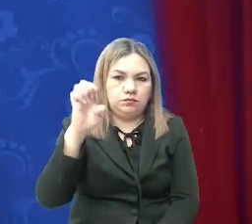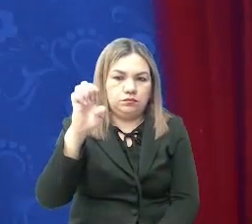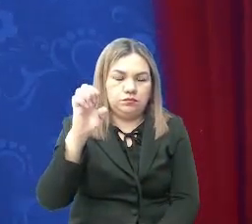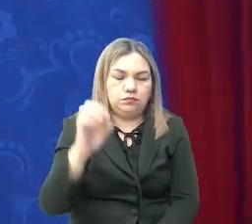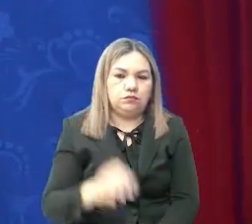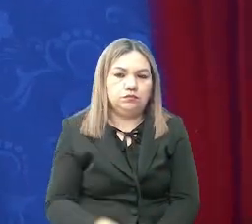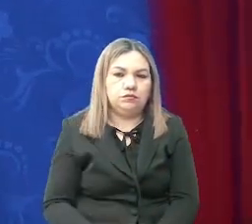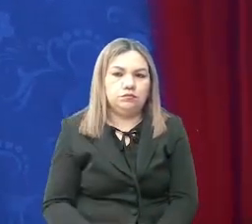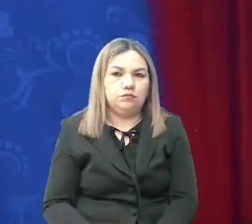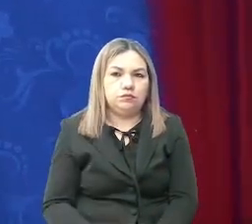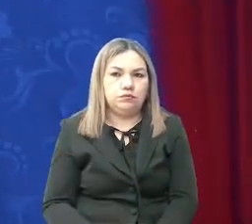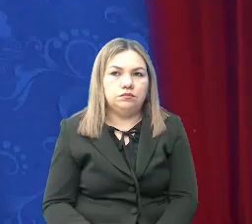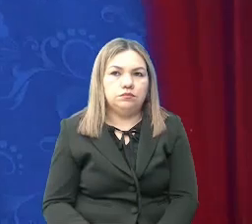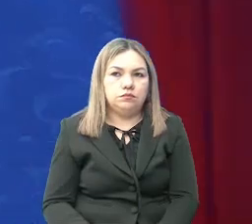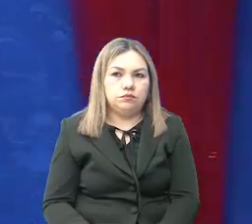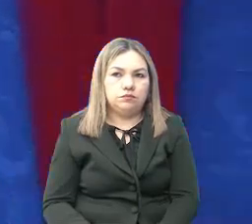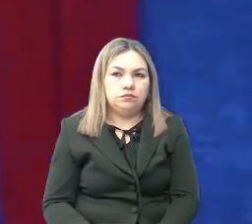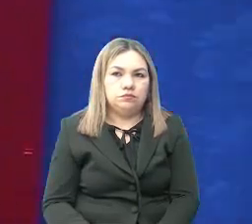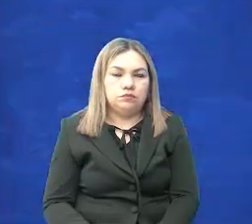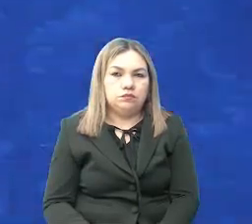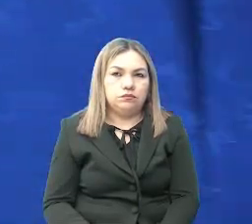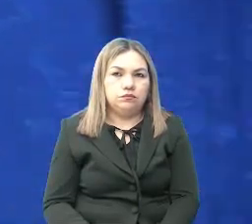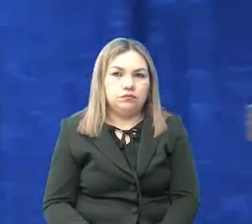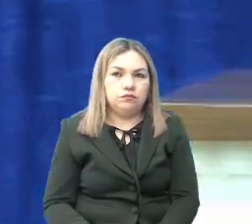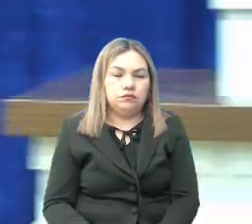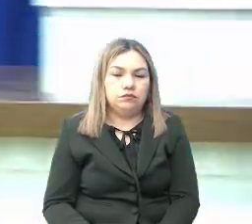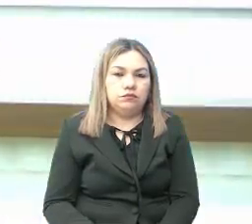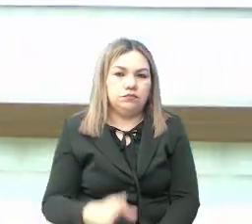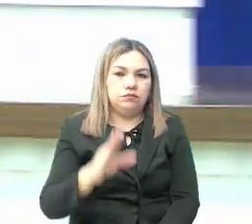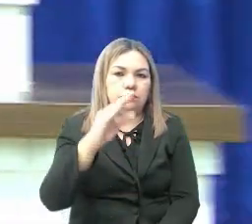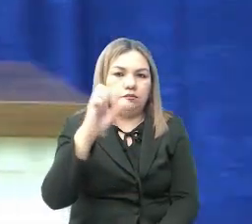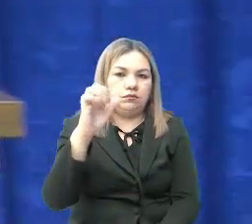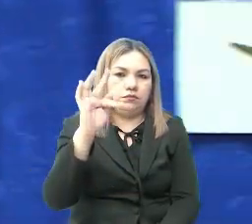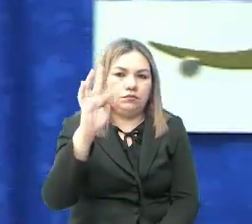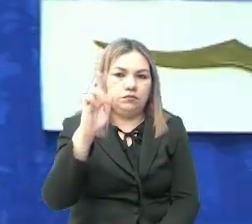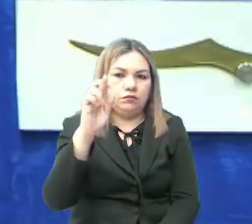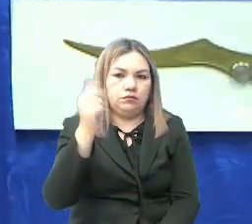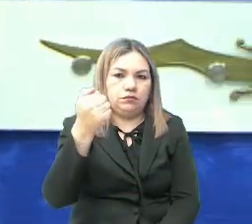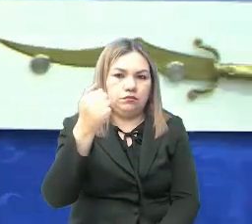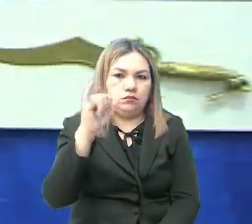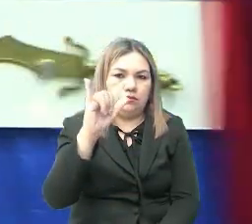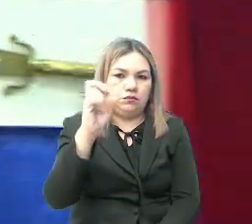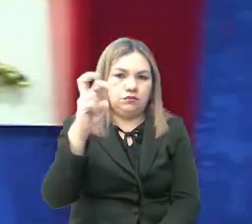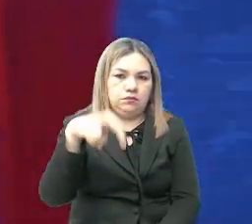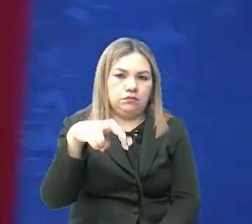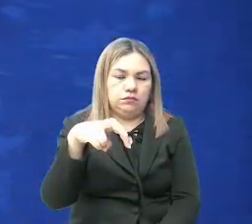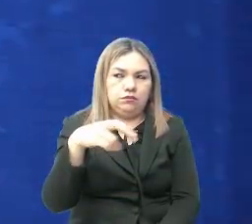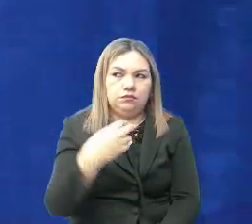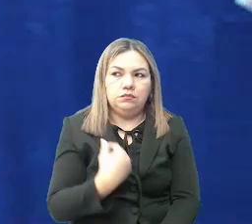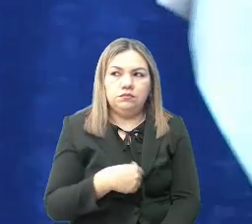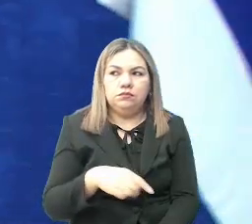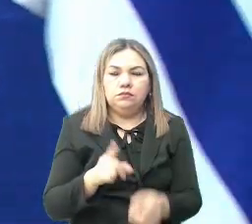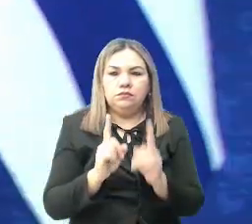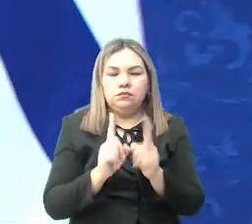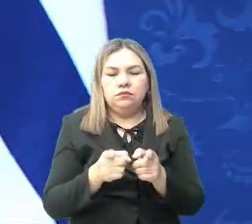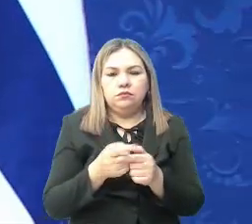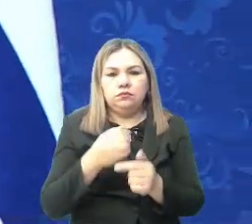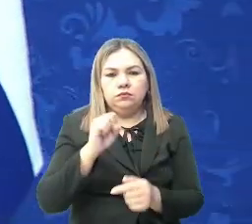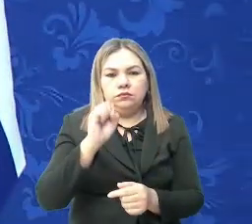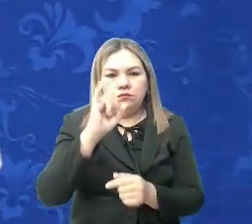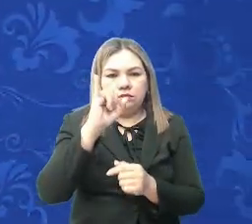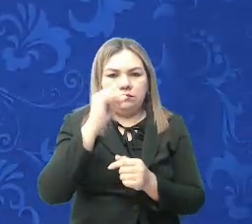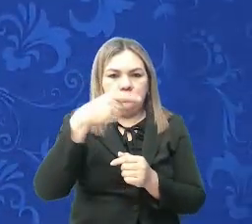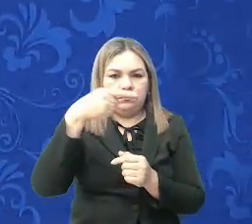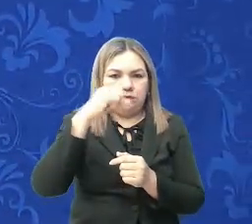This is in the which the name in the neighborhood. It says that he went in the Ephraim mount. It's the